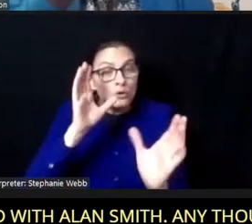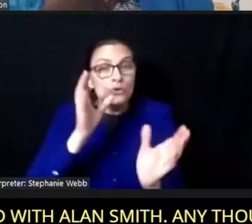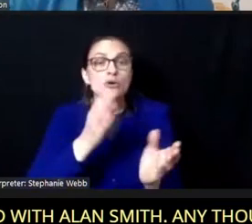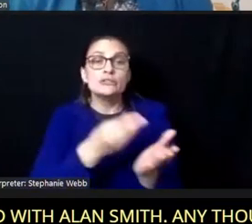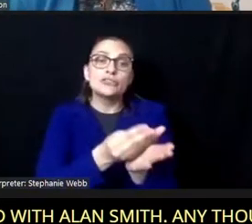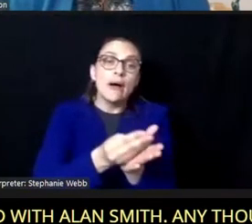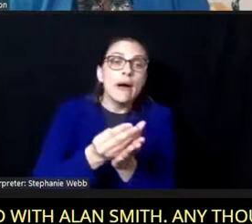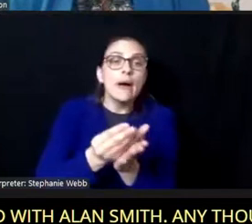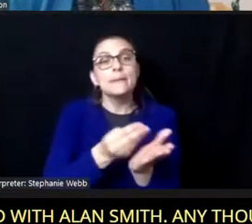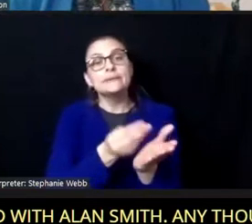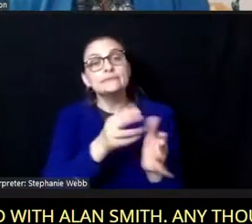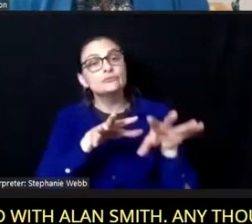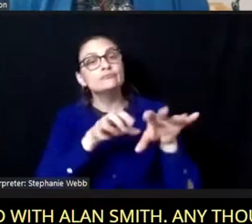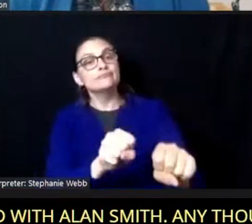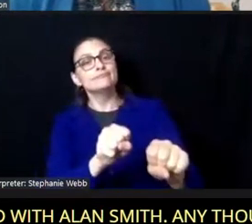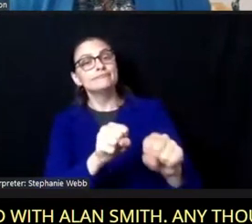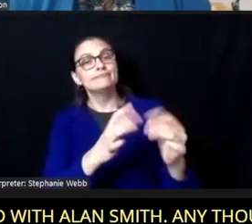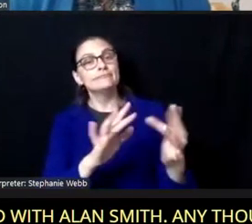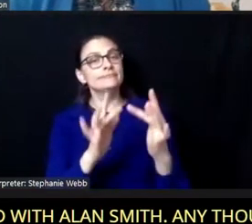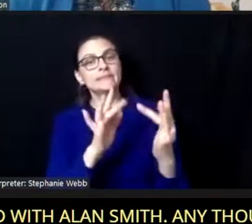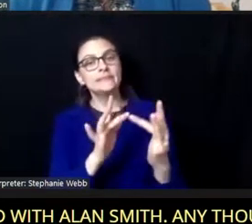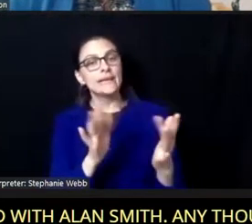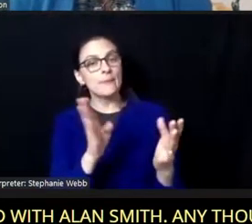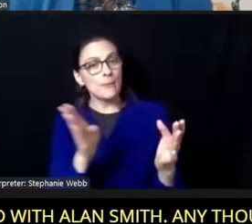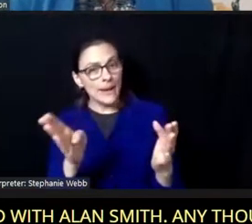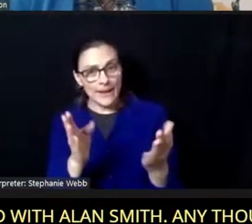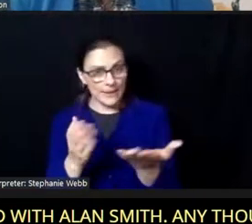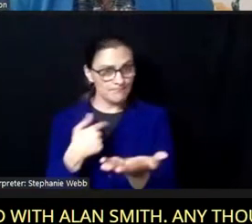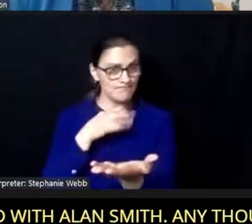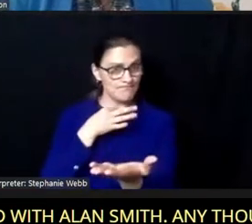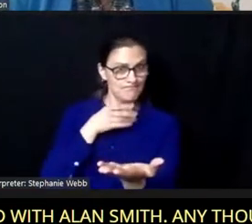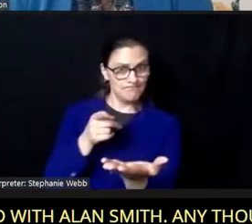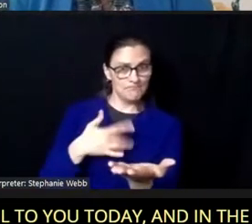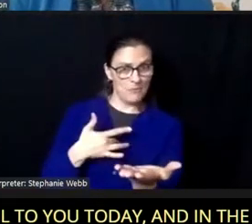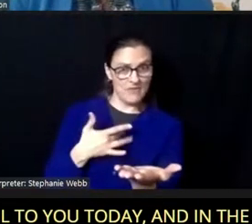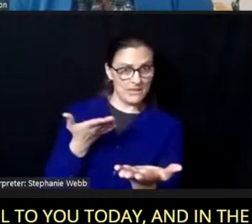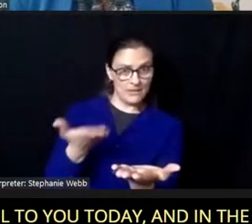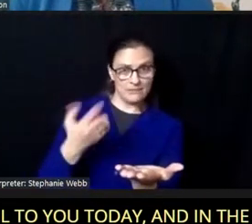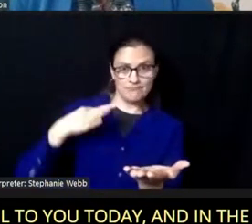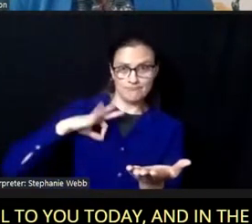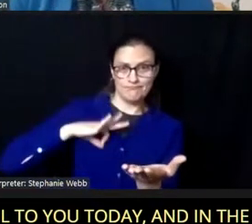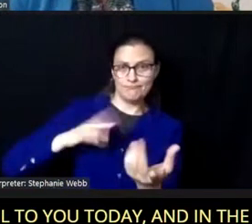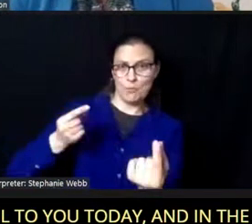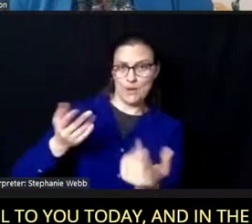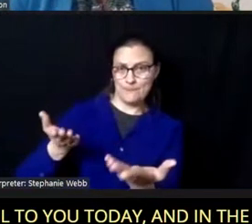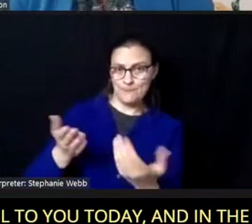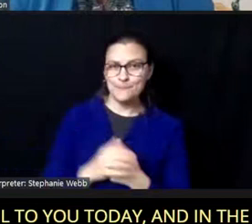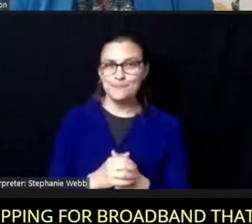this broadband labels proceeding? I like to echo the